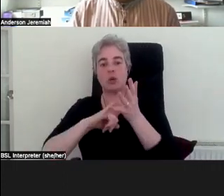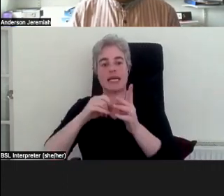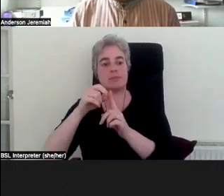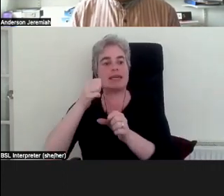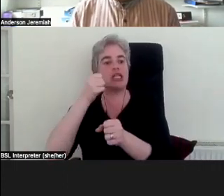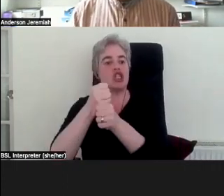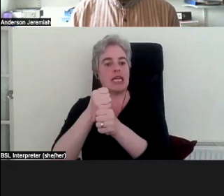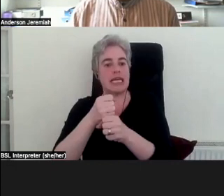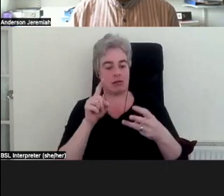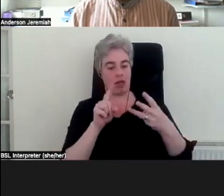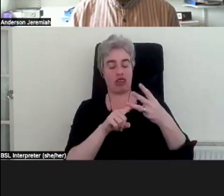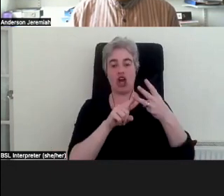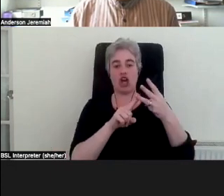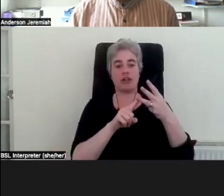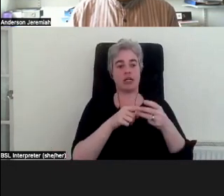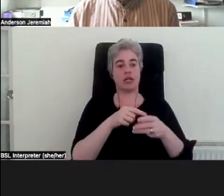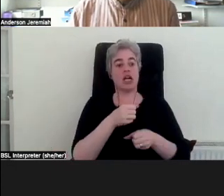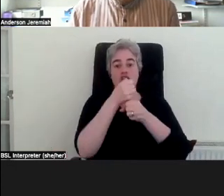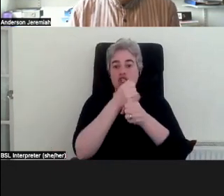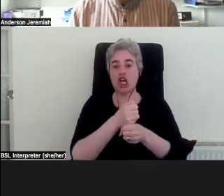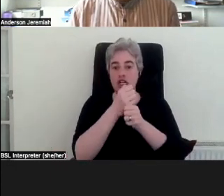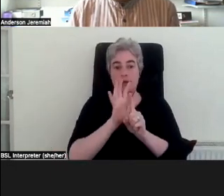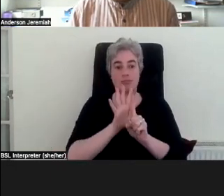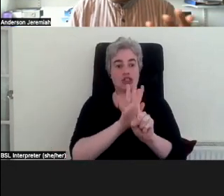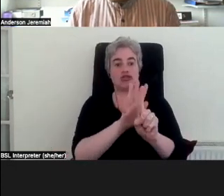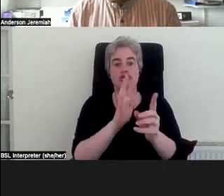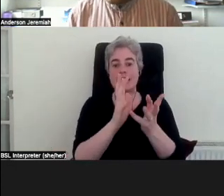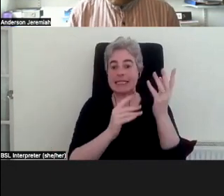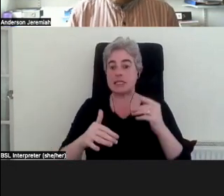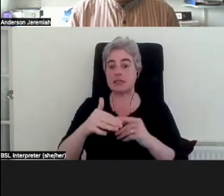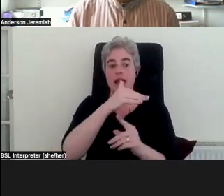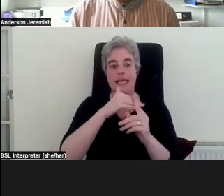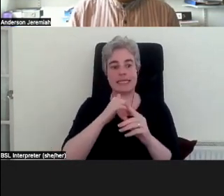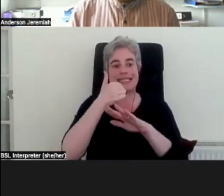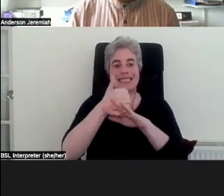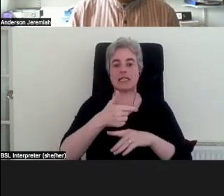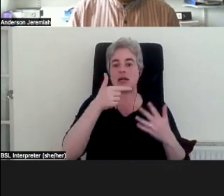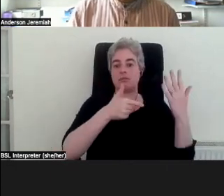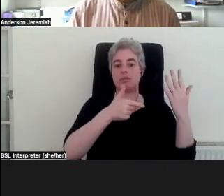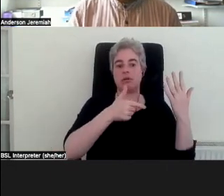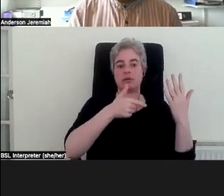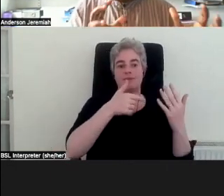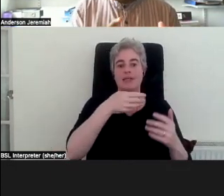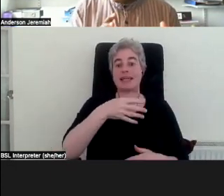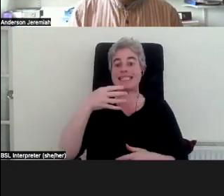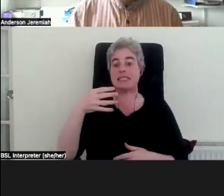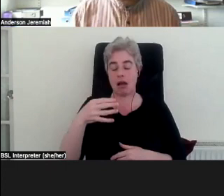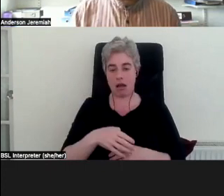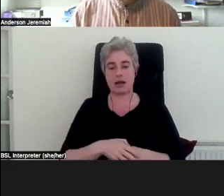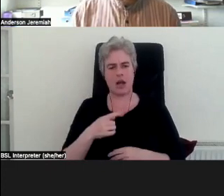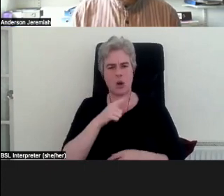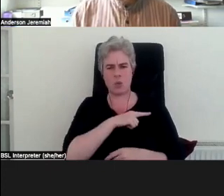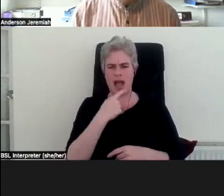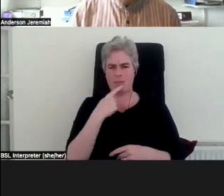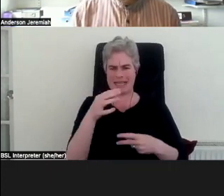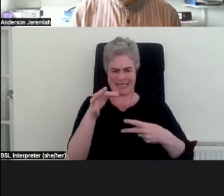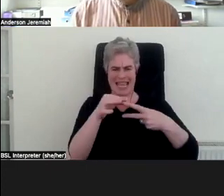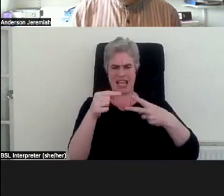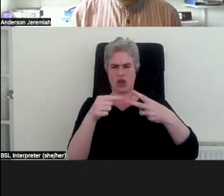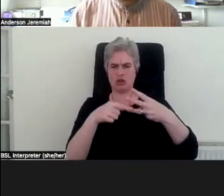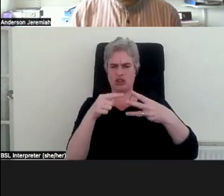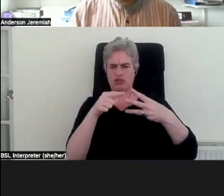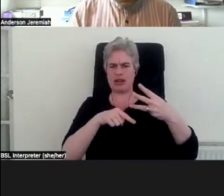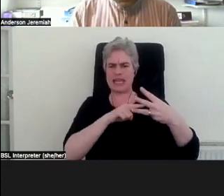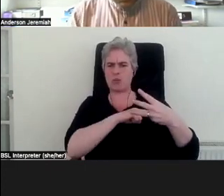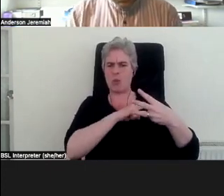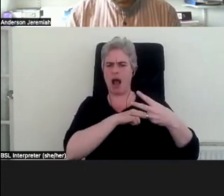Society. And of course, why I'm making mention of these organizations, if